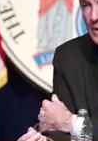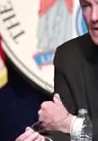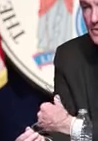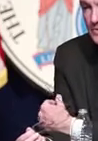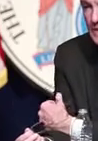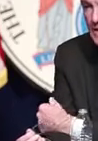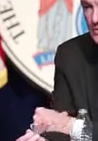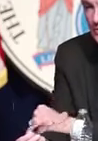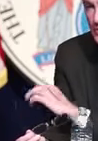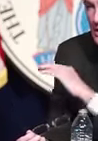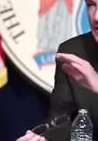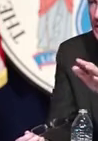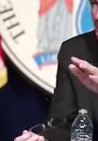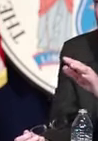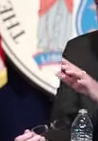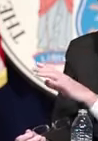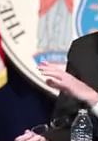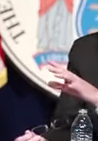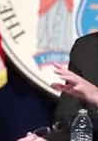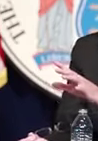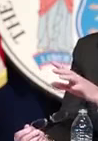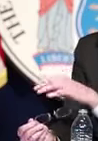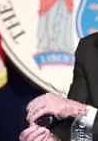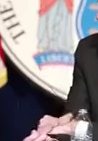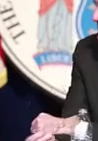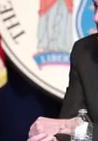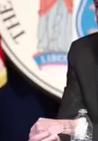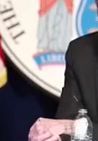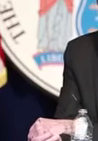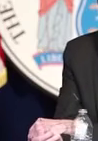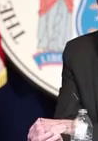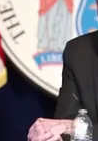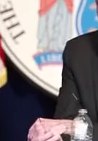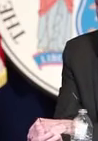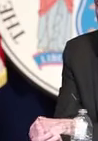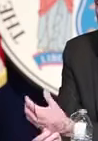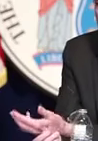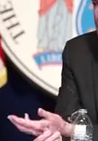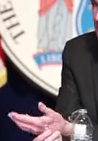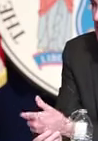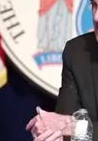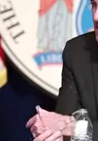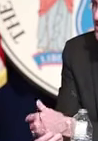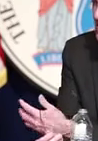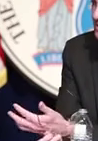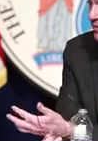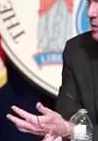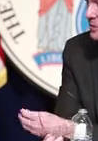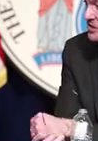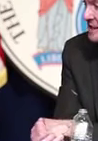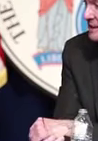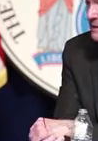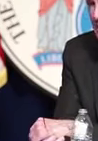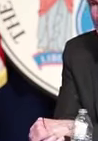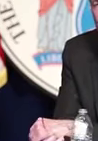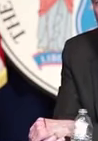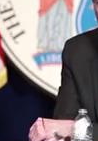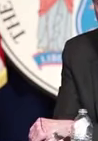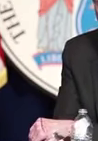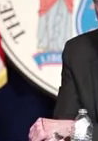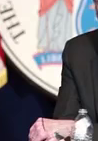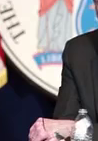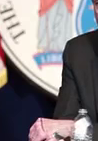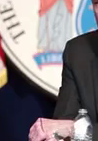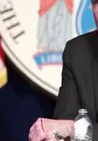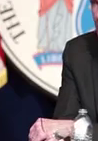amount of positive cases is undeniably now flattening. The increase day over day today to yesterday was 4%. That's been